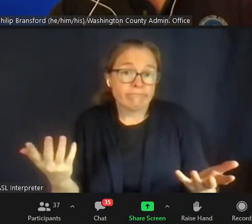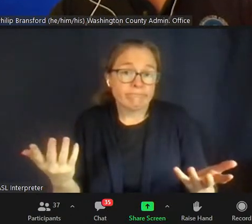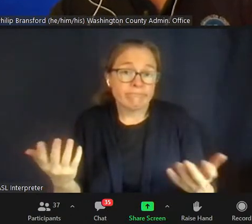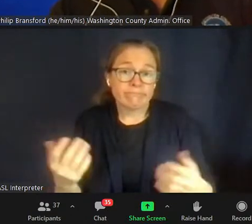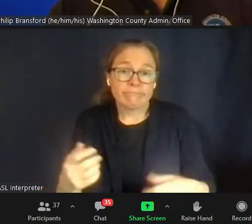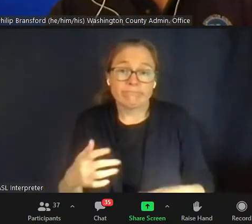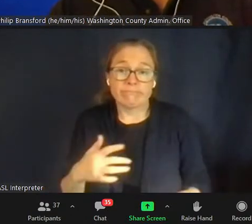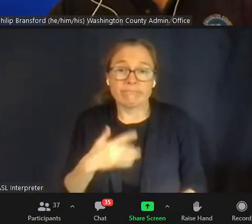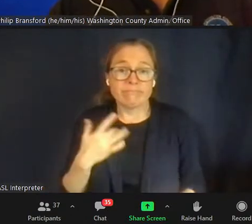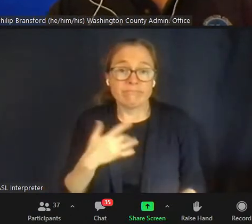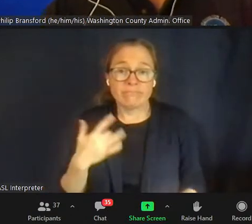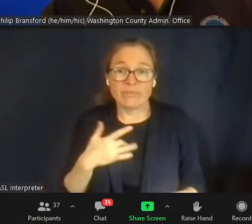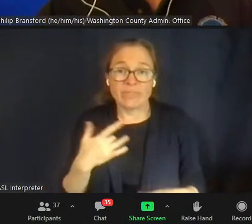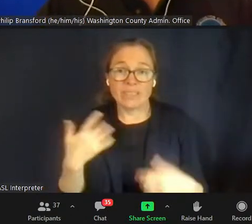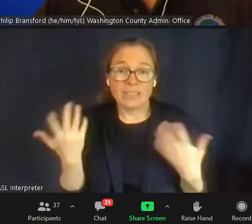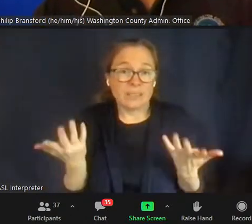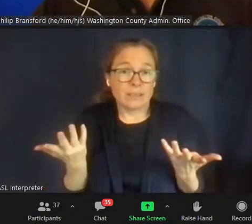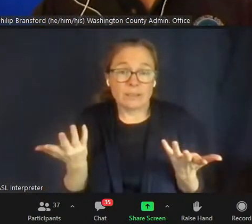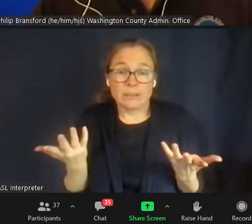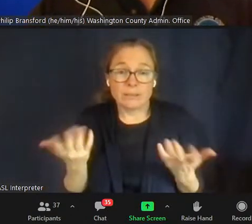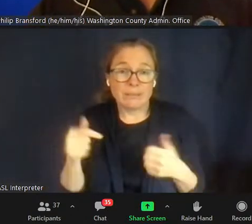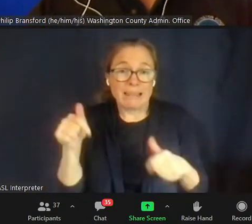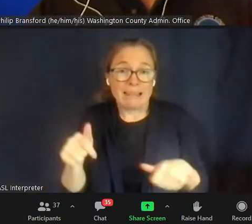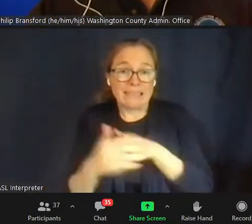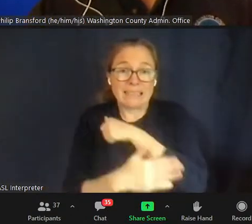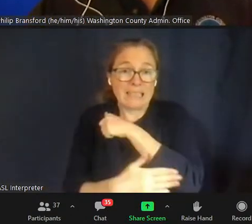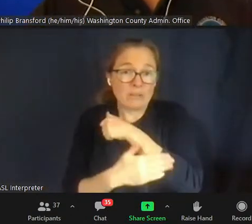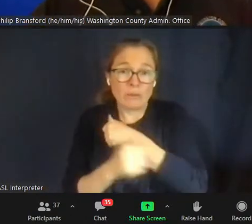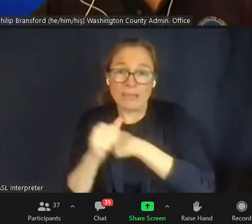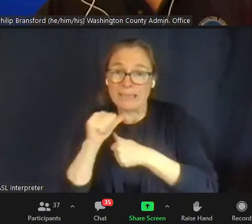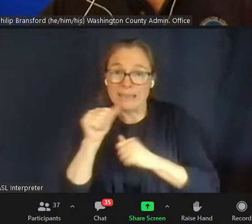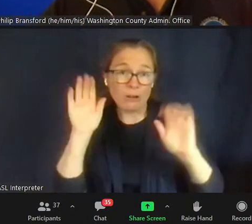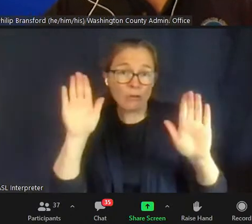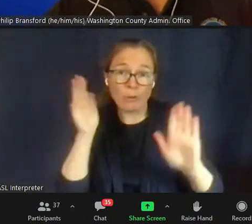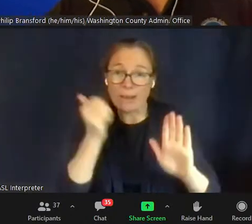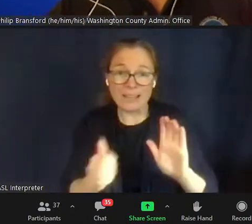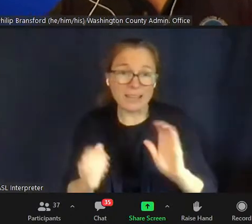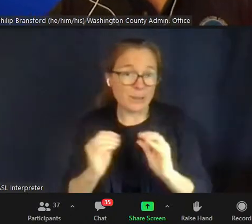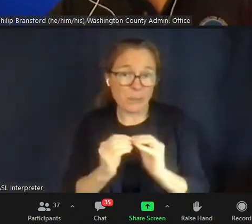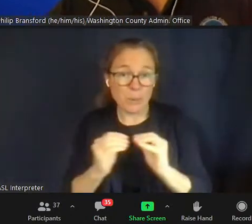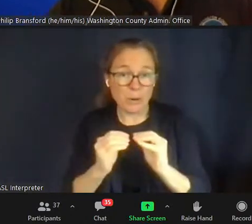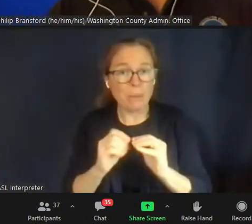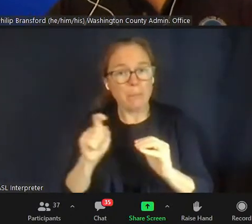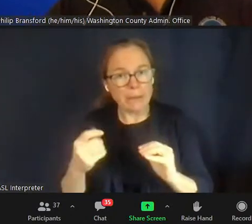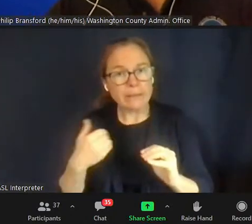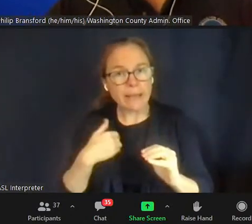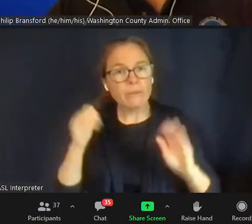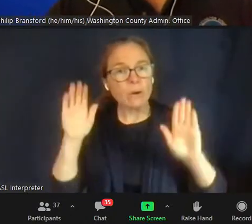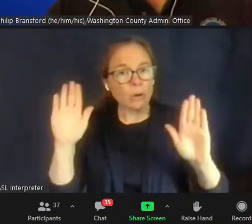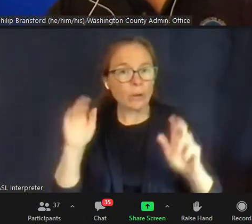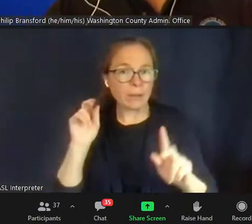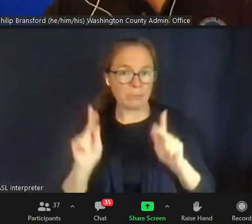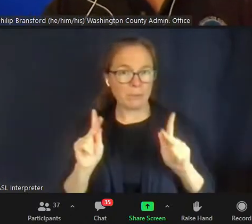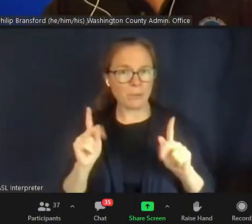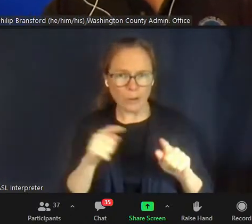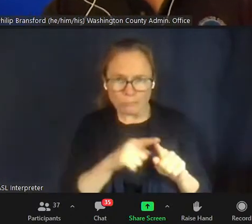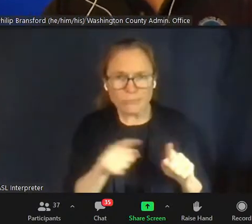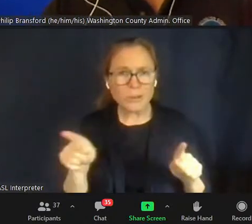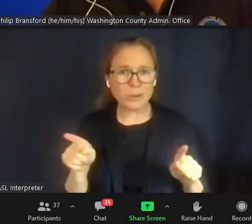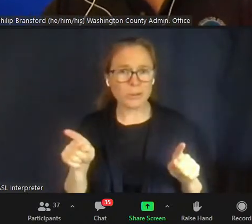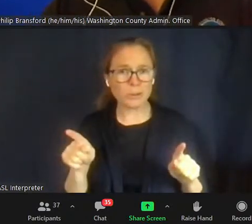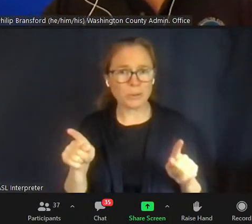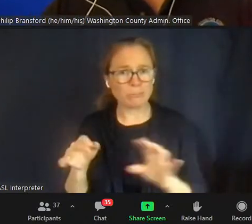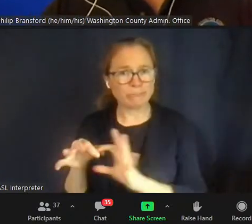any country that's going to be great. We have to have great people, because that's what we are, great people,